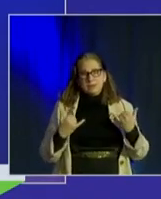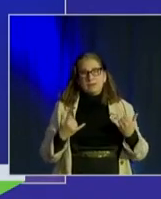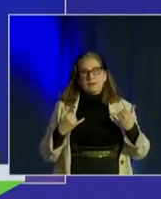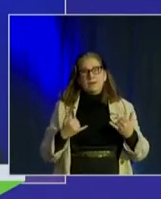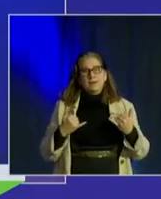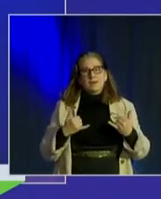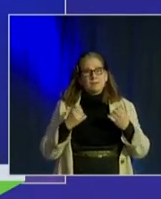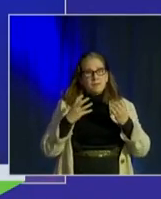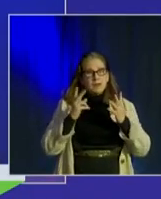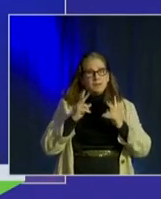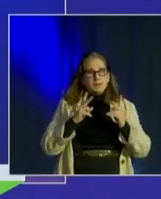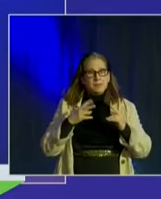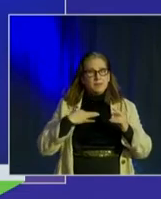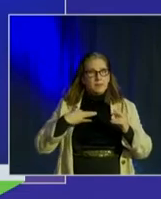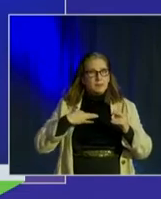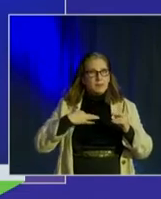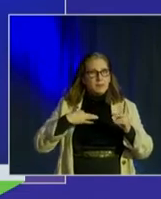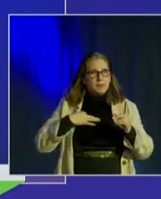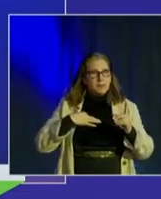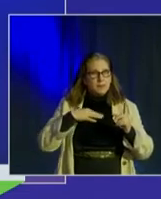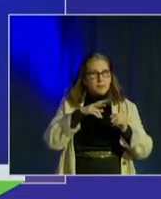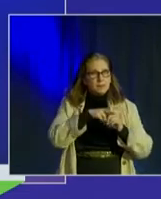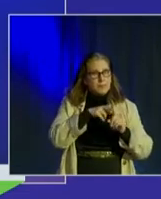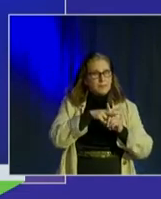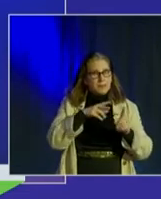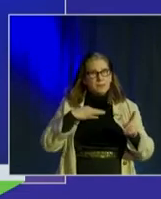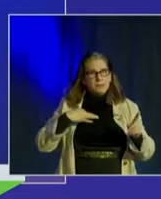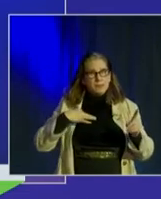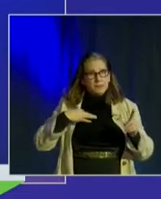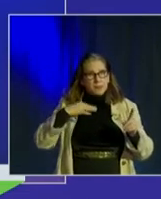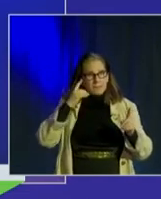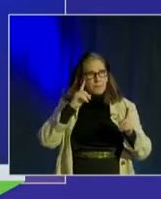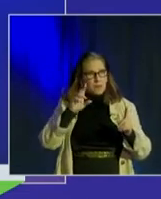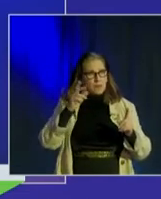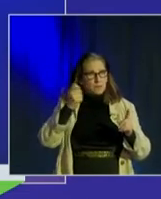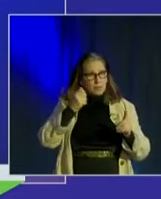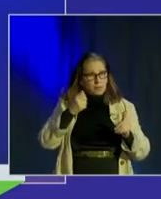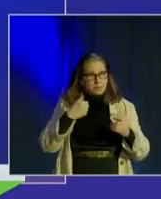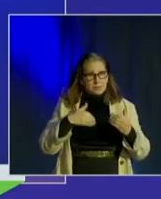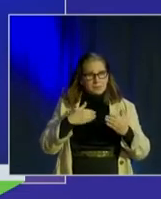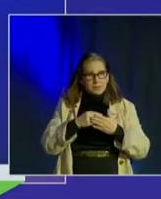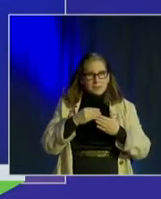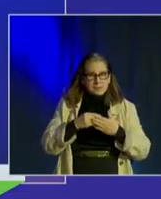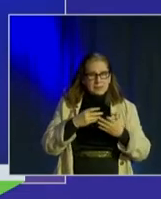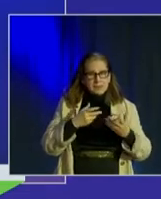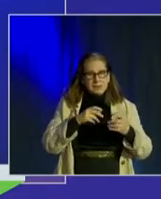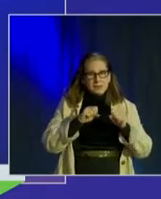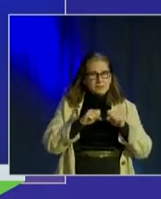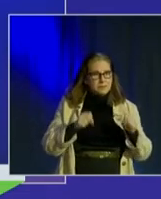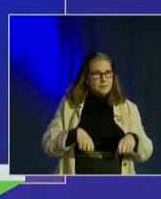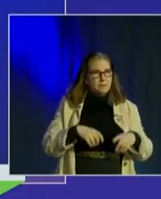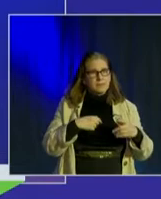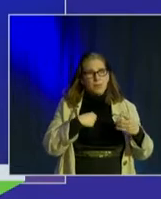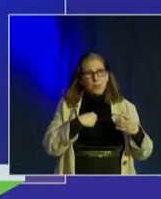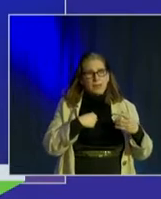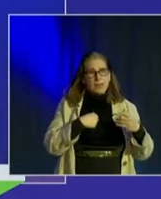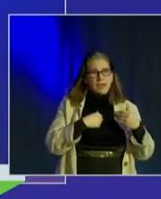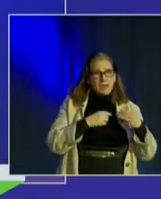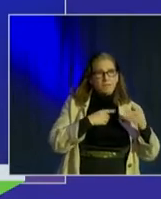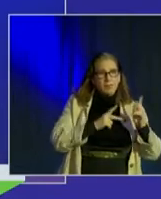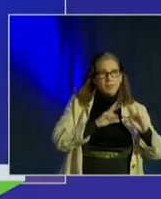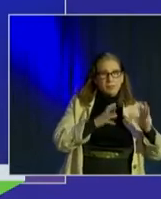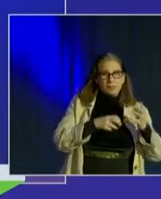unemployment fund and system. And we're working very hard every day to make sure that we